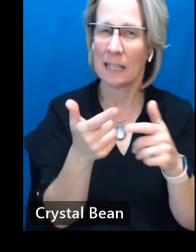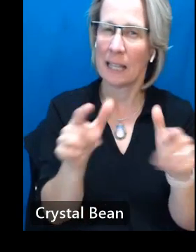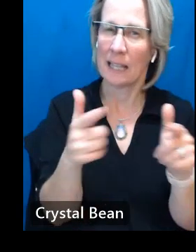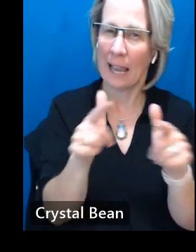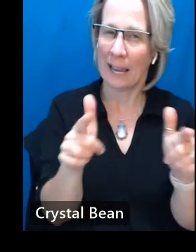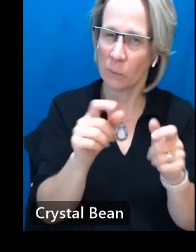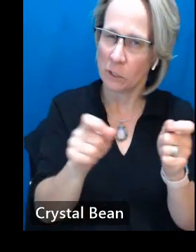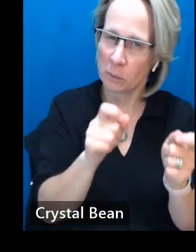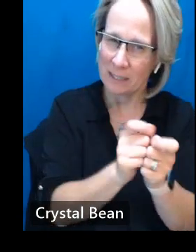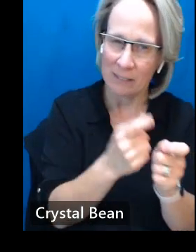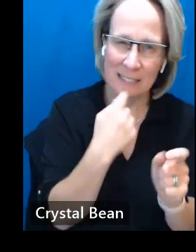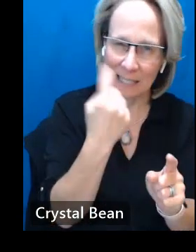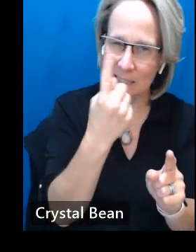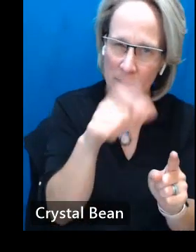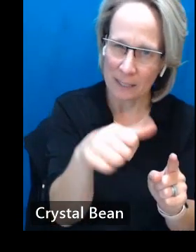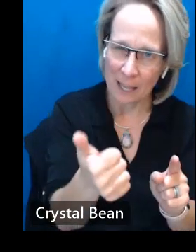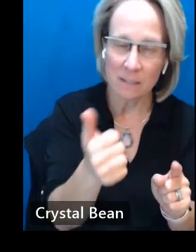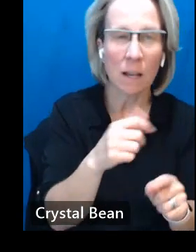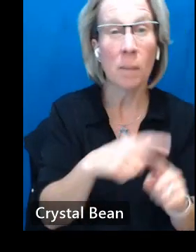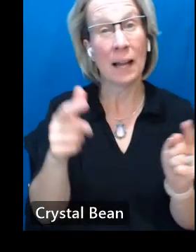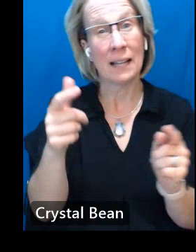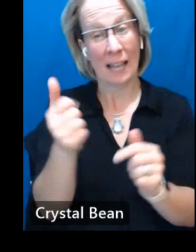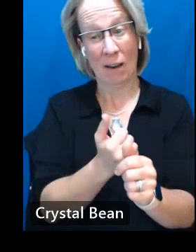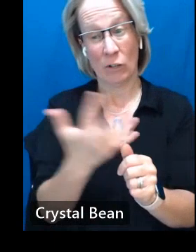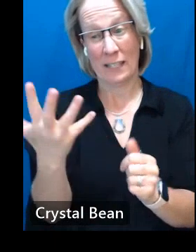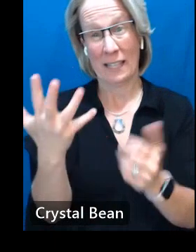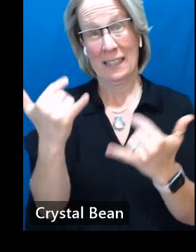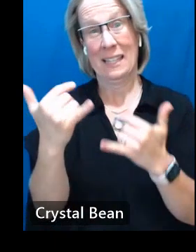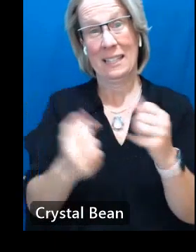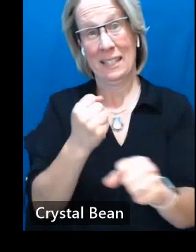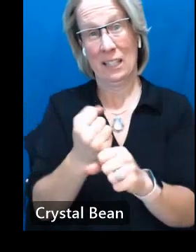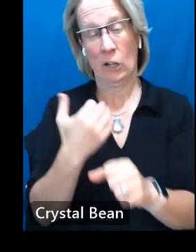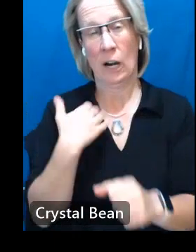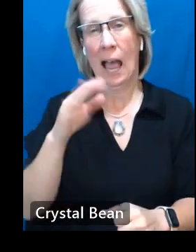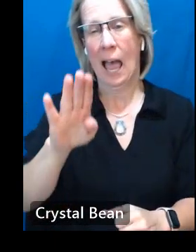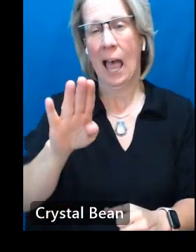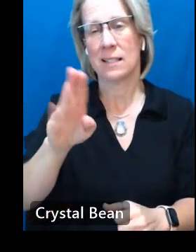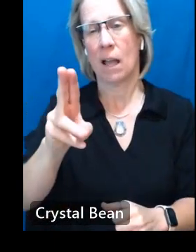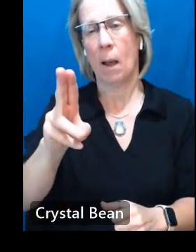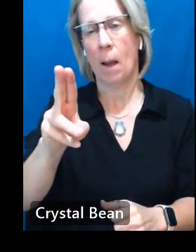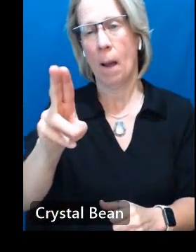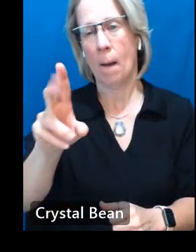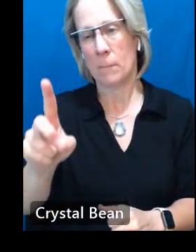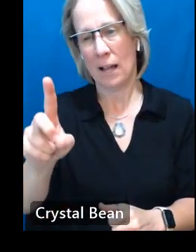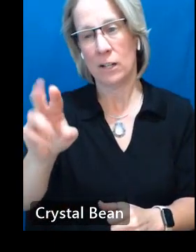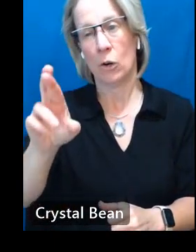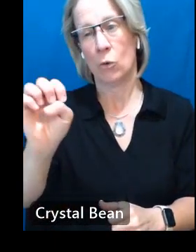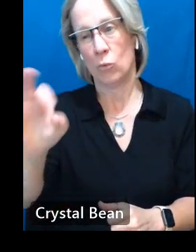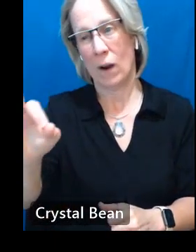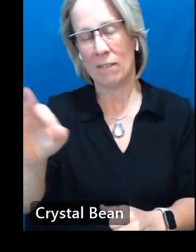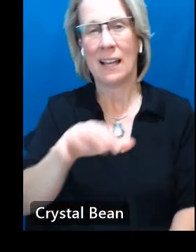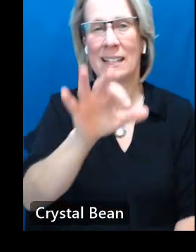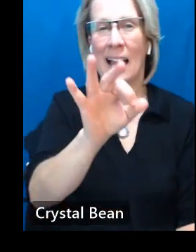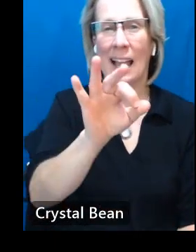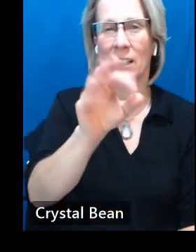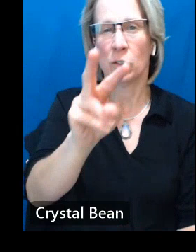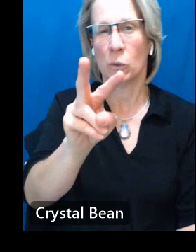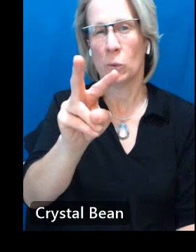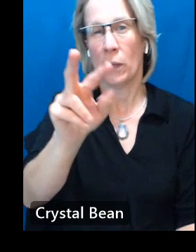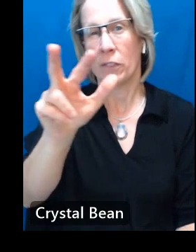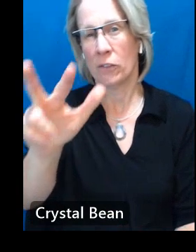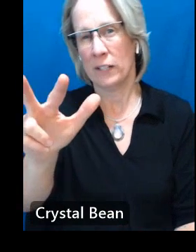but everything in Section 5 this year has a Bud Ref of 92324. 23 because it started